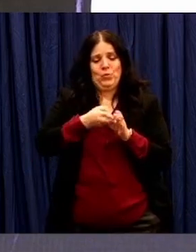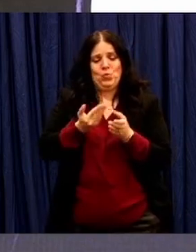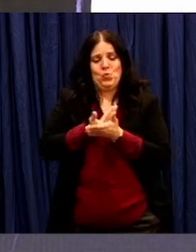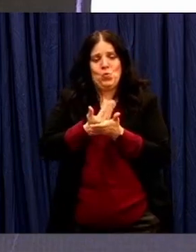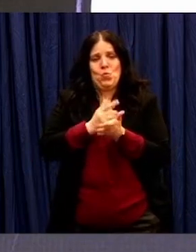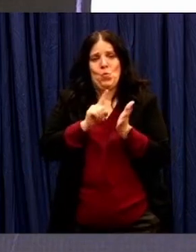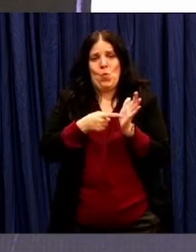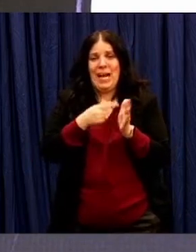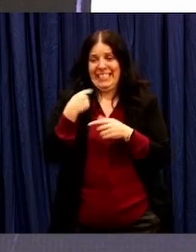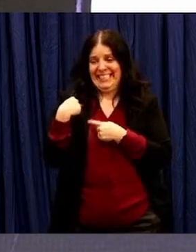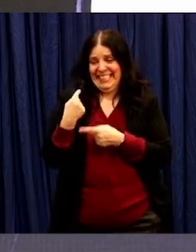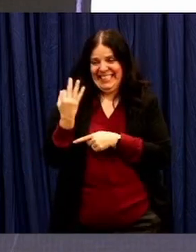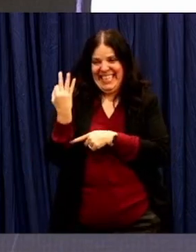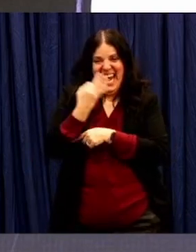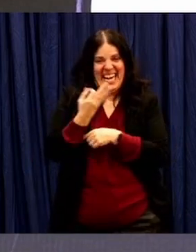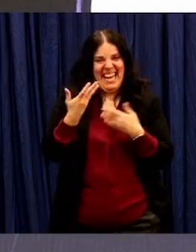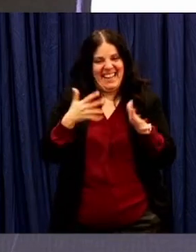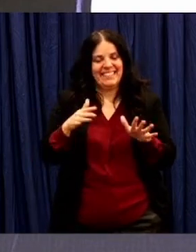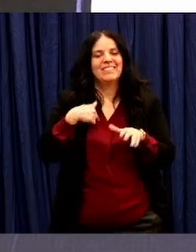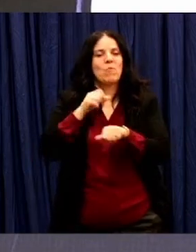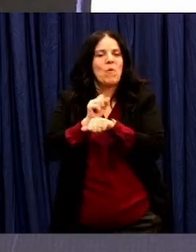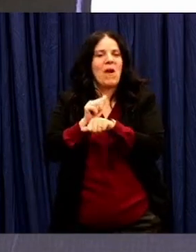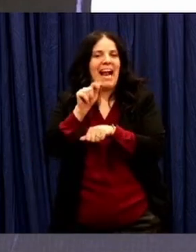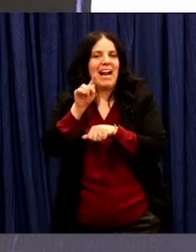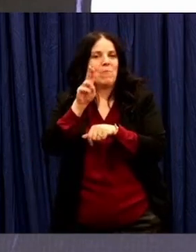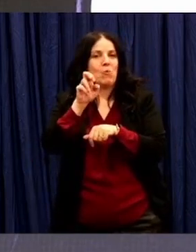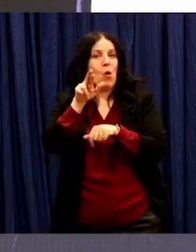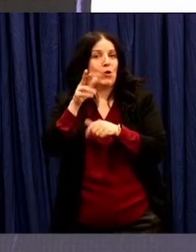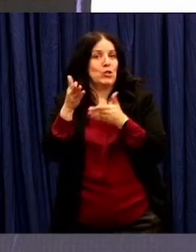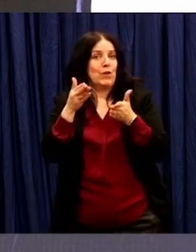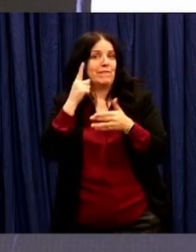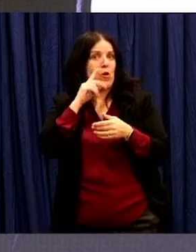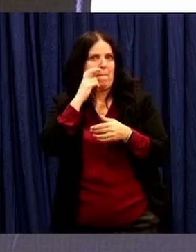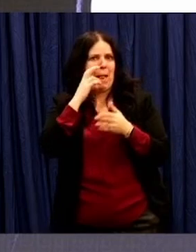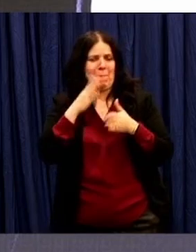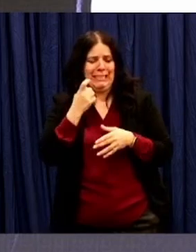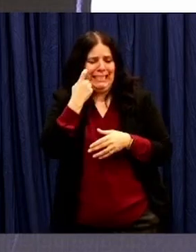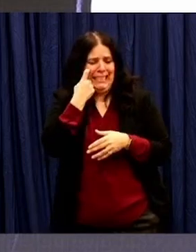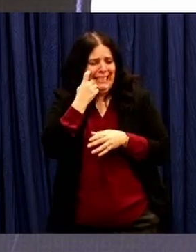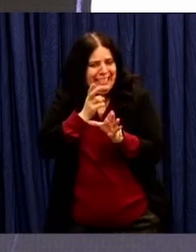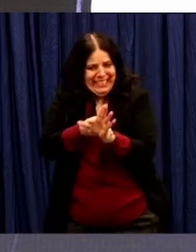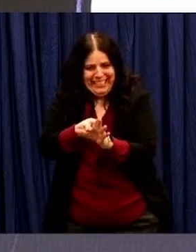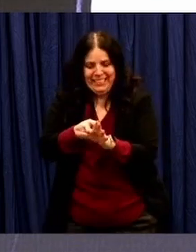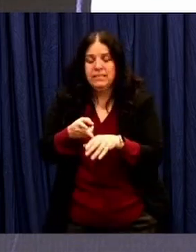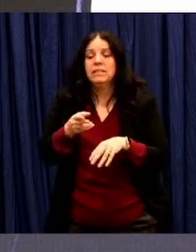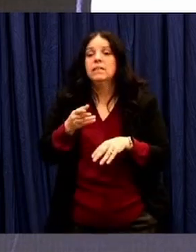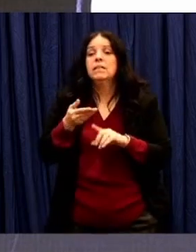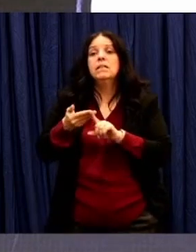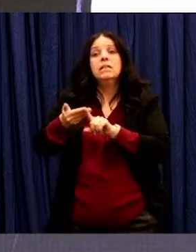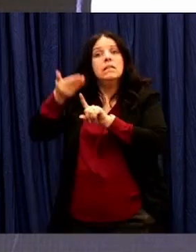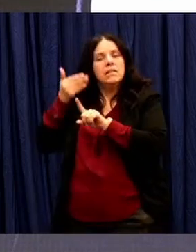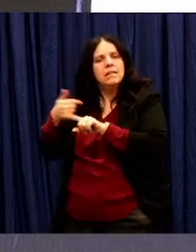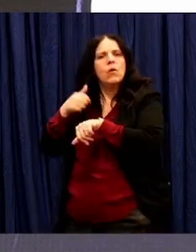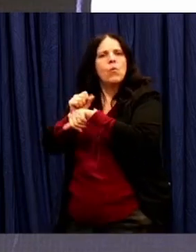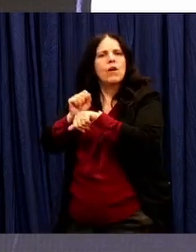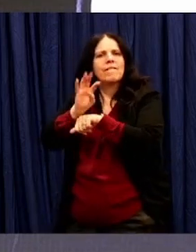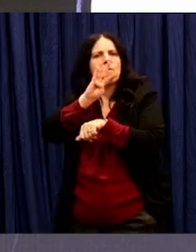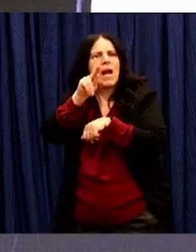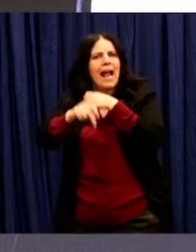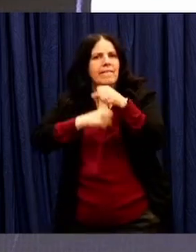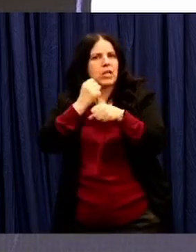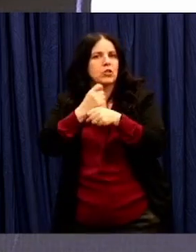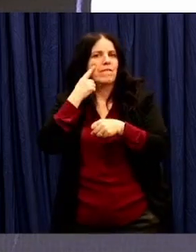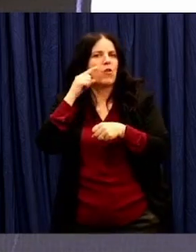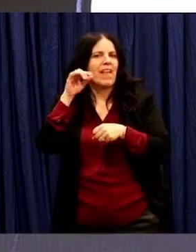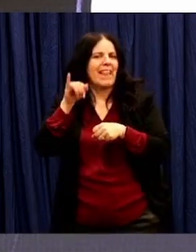Bureau of Services for Blind Persons. So I had 4.5 years as the director for the